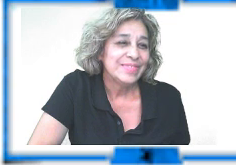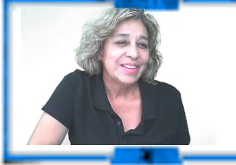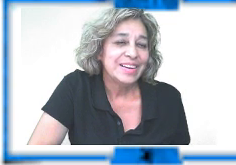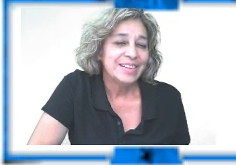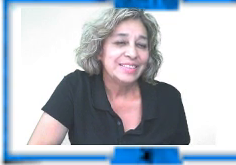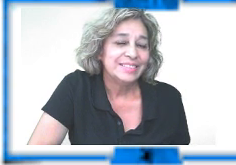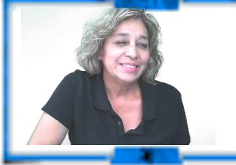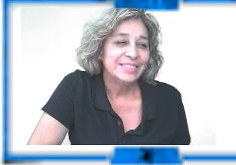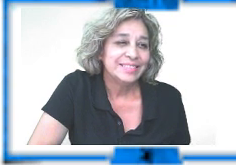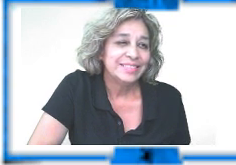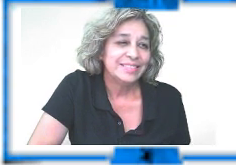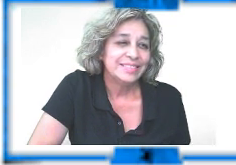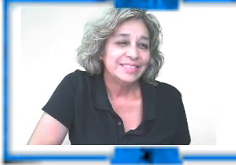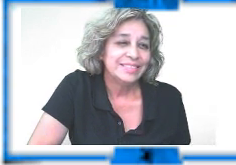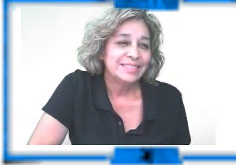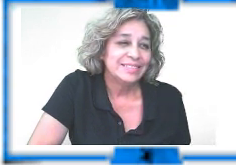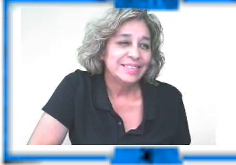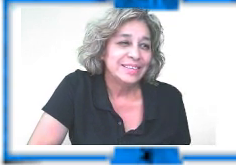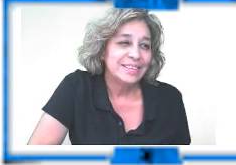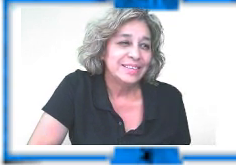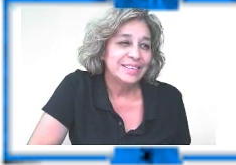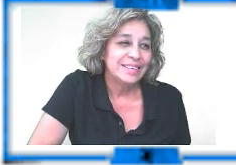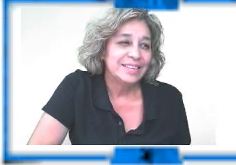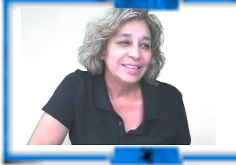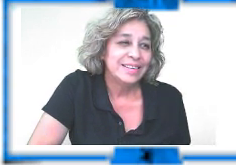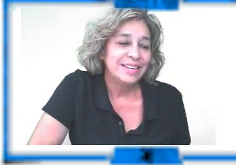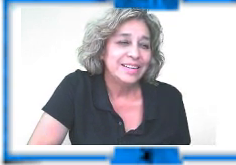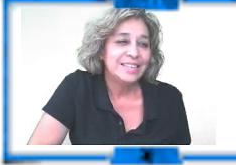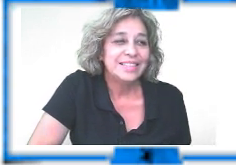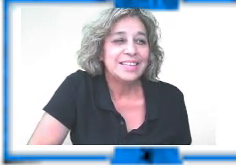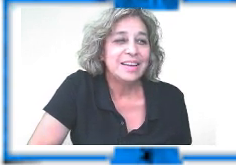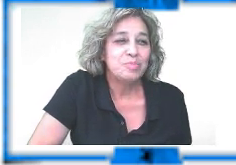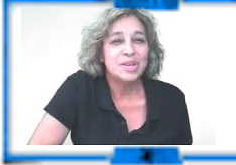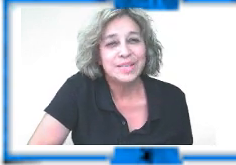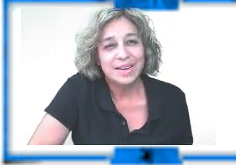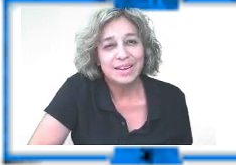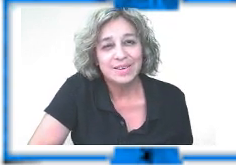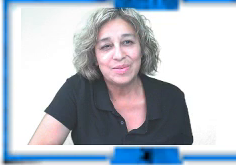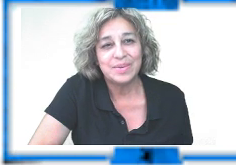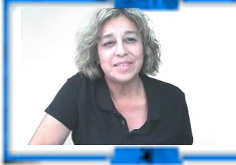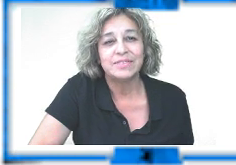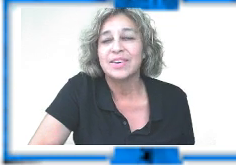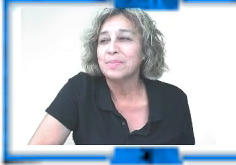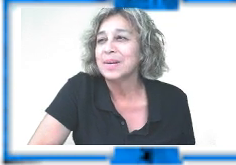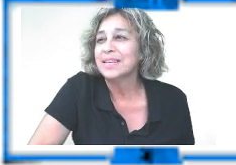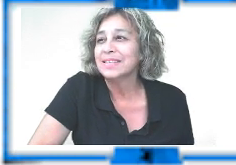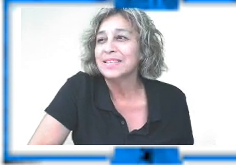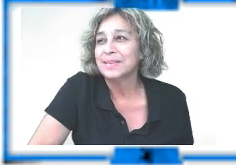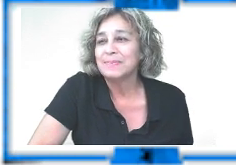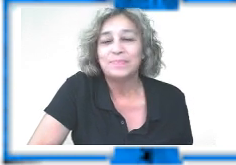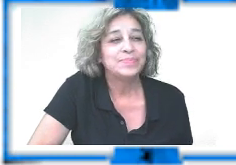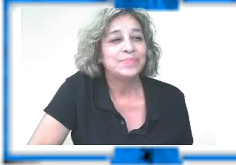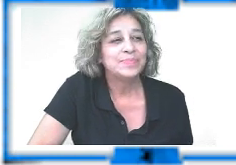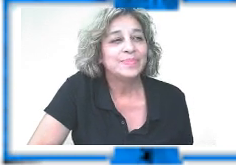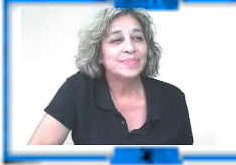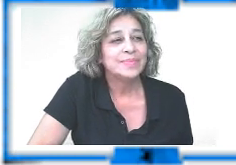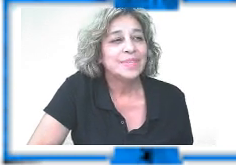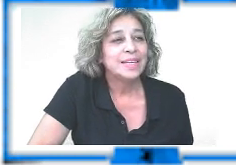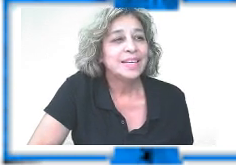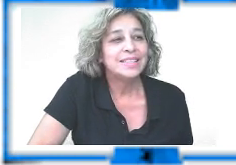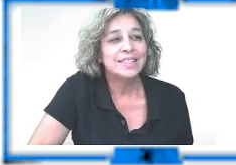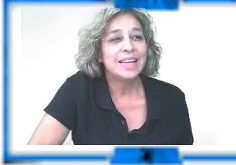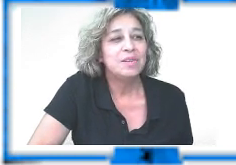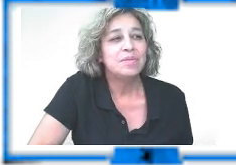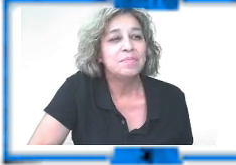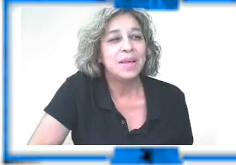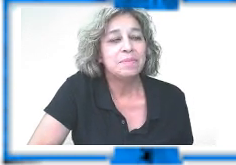estés. Yeah. Os agradezco muchísimo vuestras palabras. He says, I appreciate all your words very much. Porque yo de dinero no gano